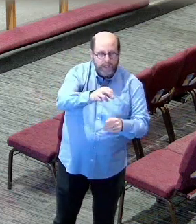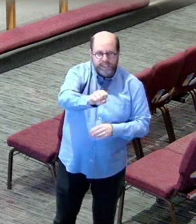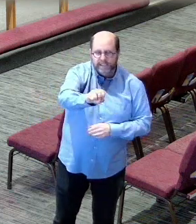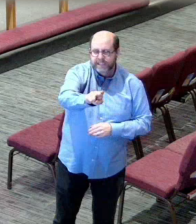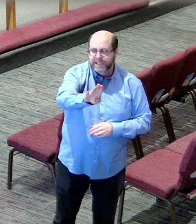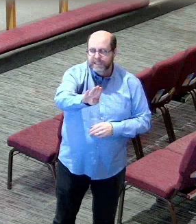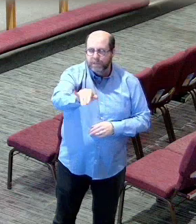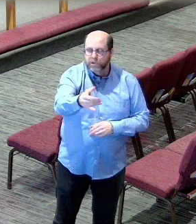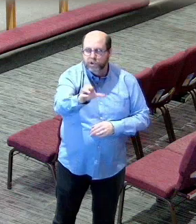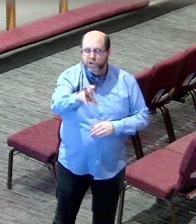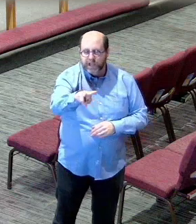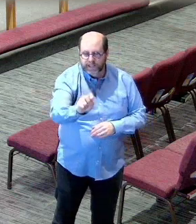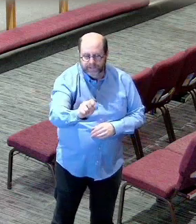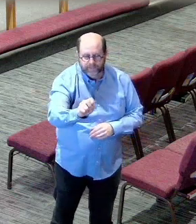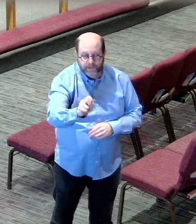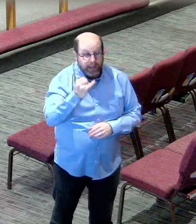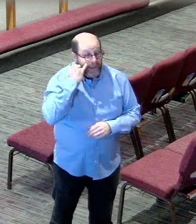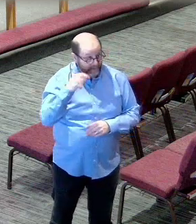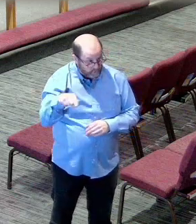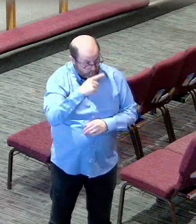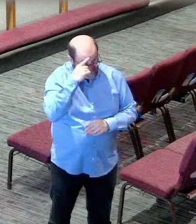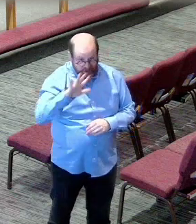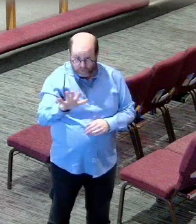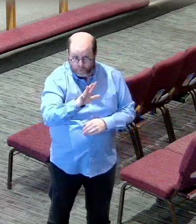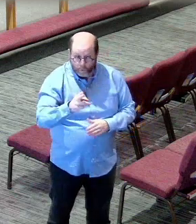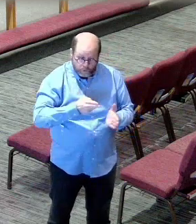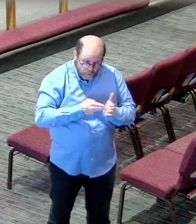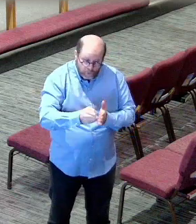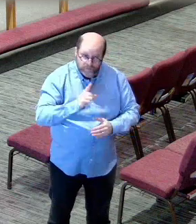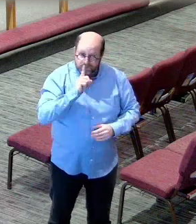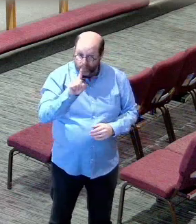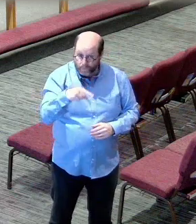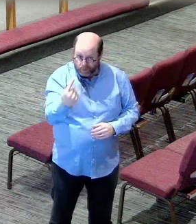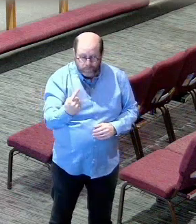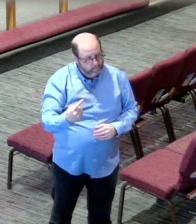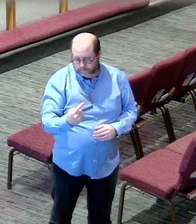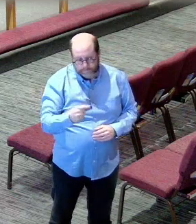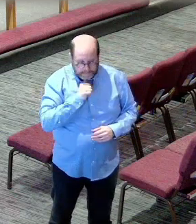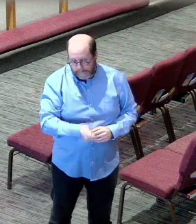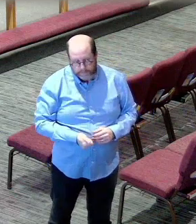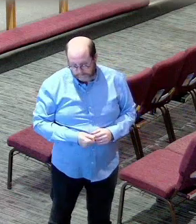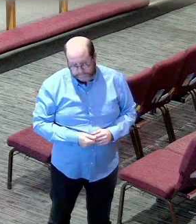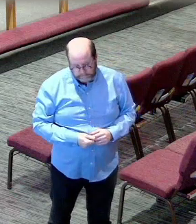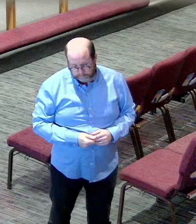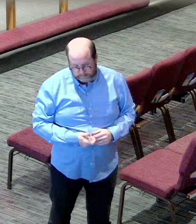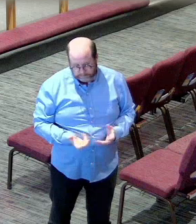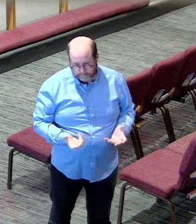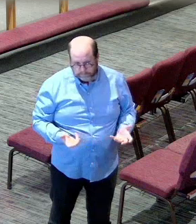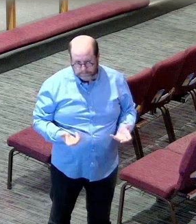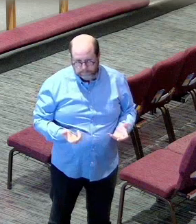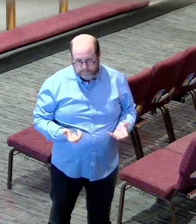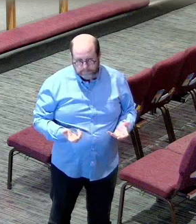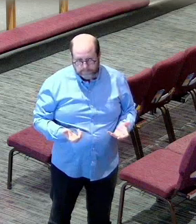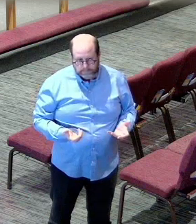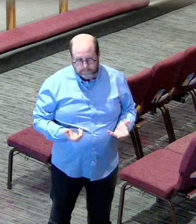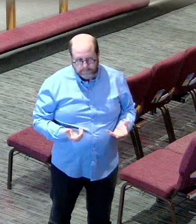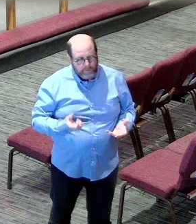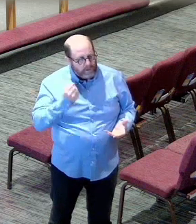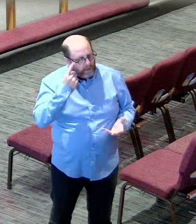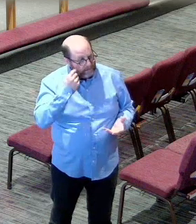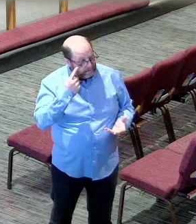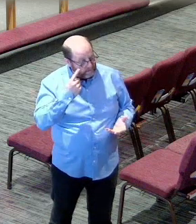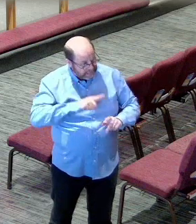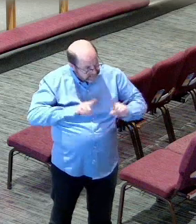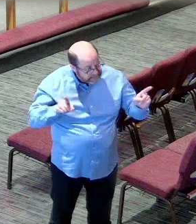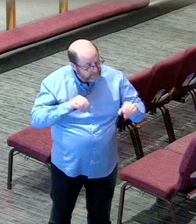friends, is no truth at all. But then, was that different in Jesus'